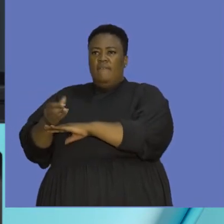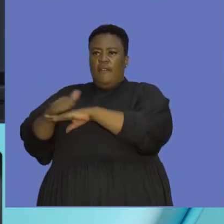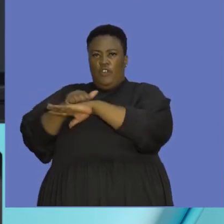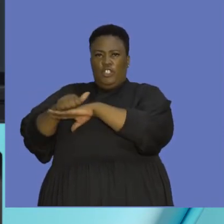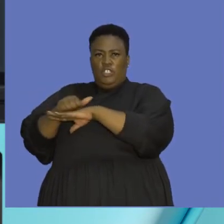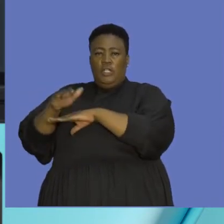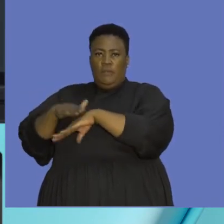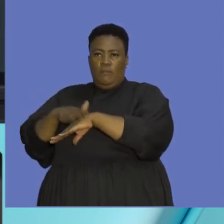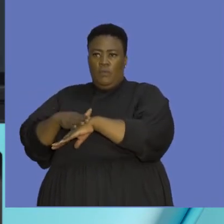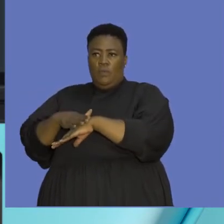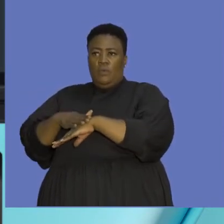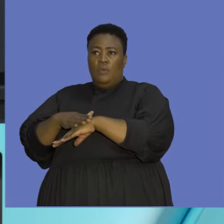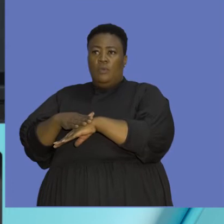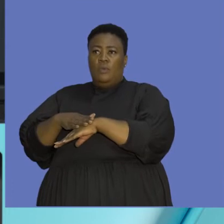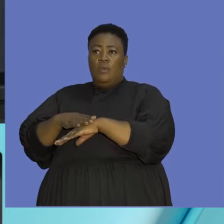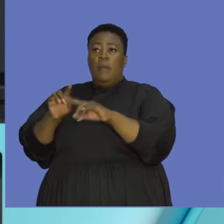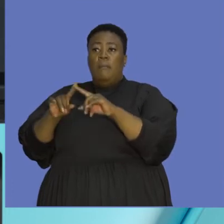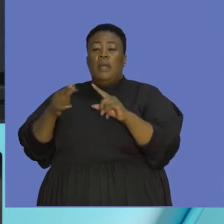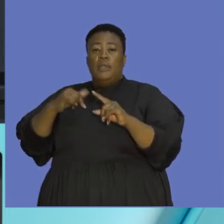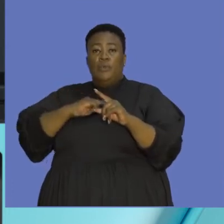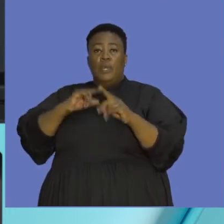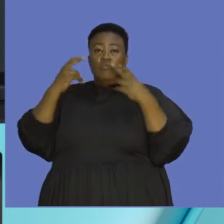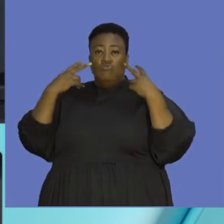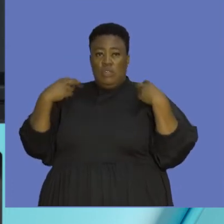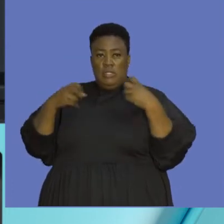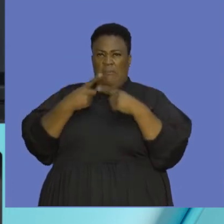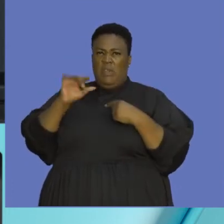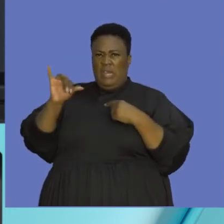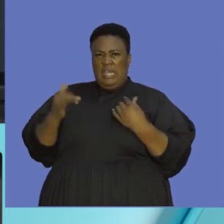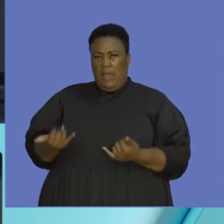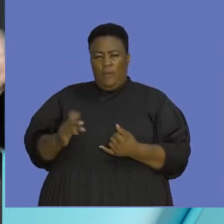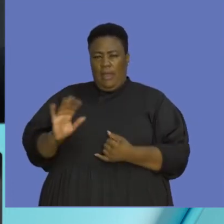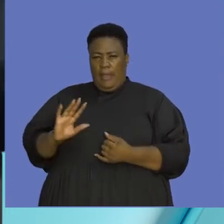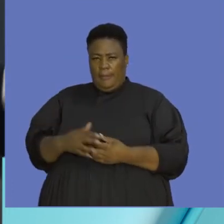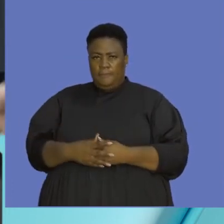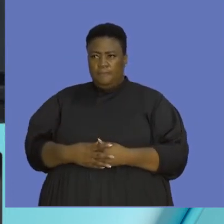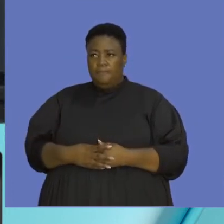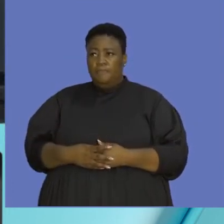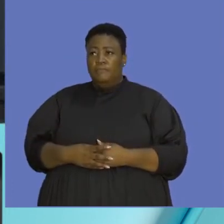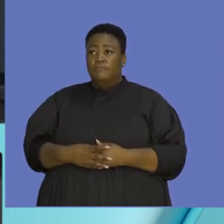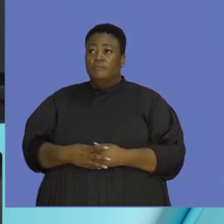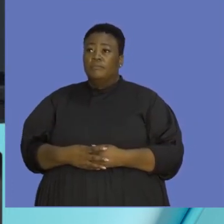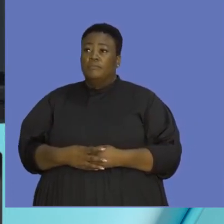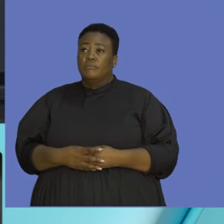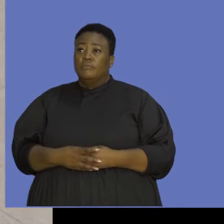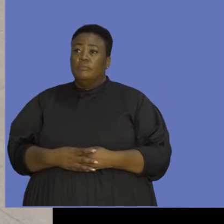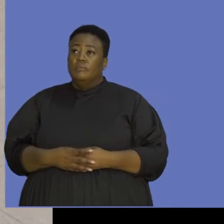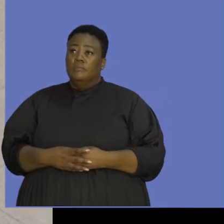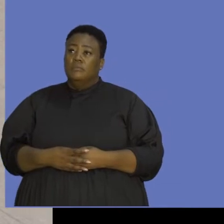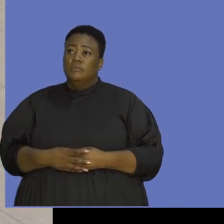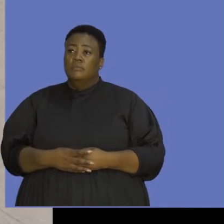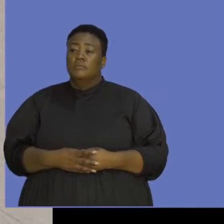friction because the normal force increases. We're not going to stress about this now. We've got an ideal situation.